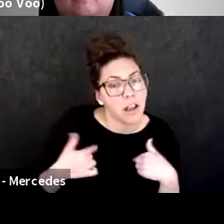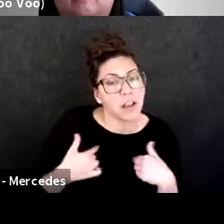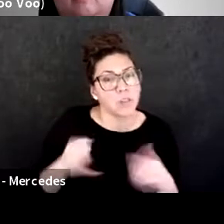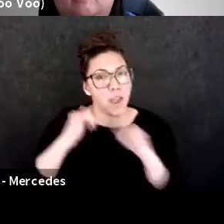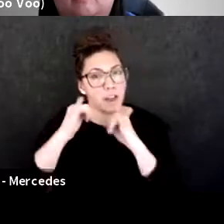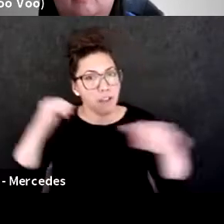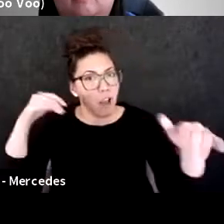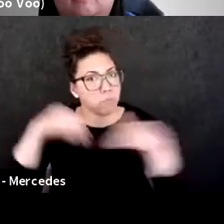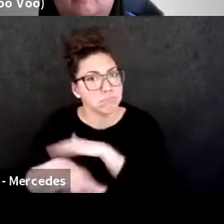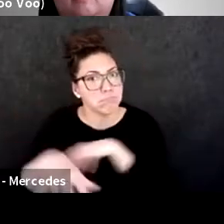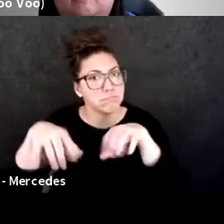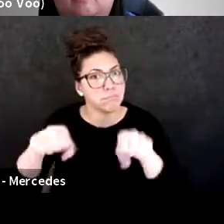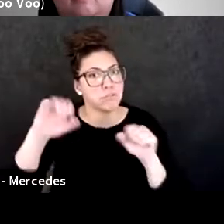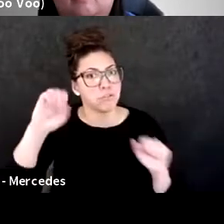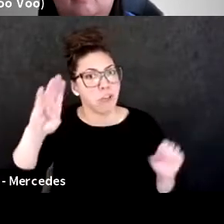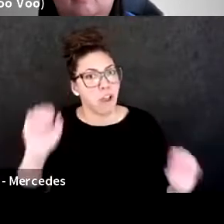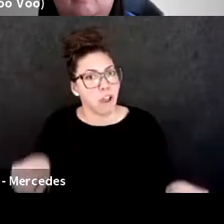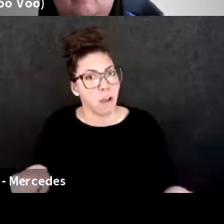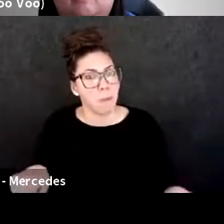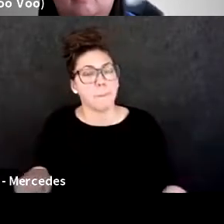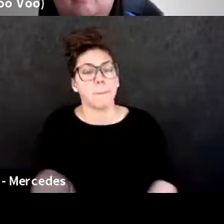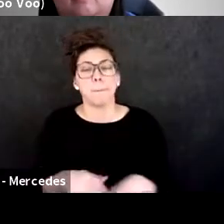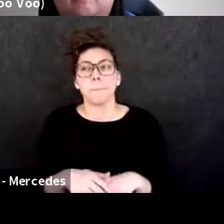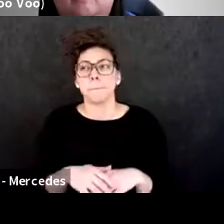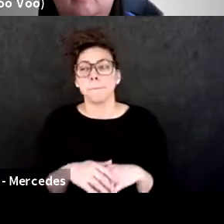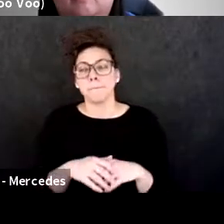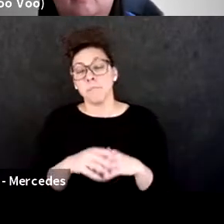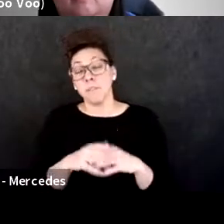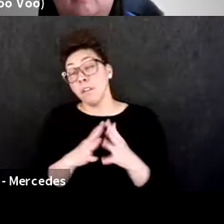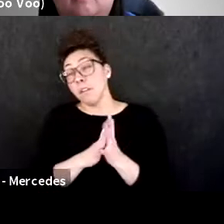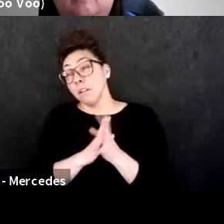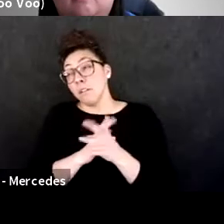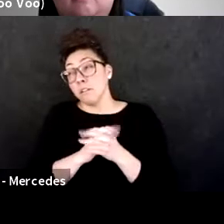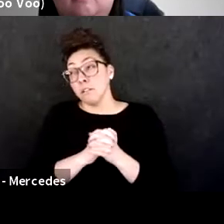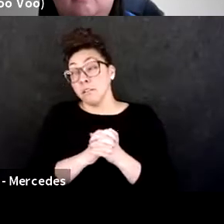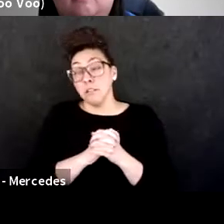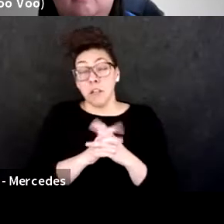track. As far as obstacles and barriers